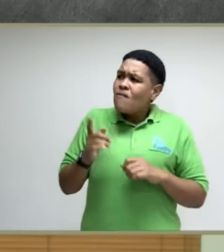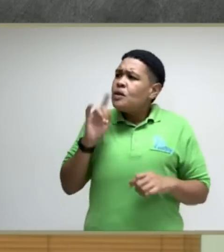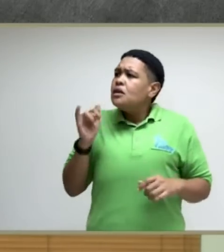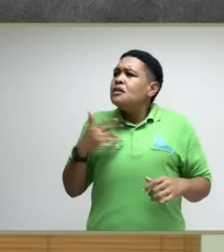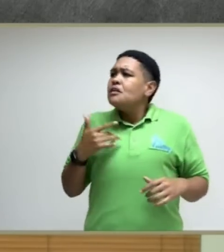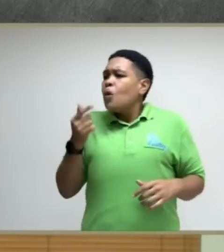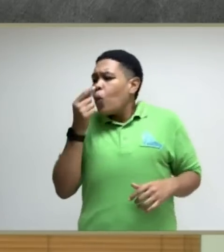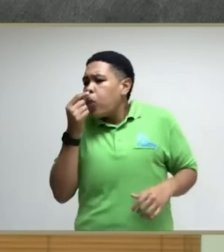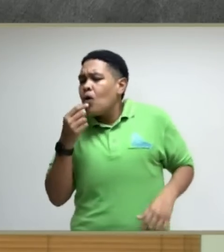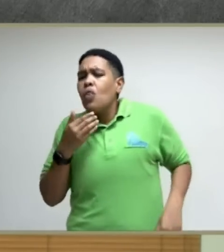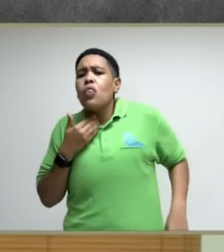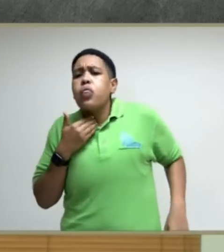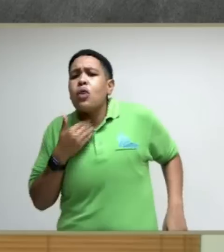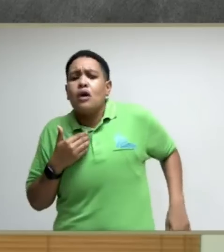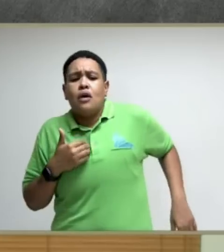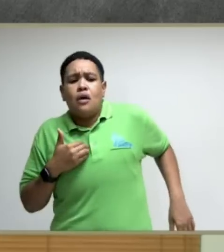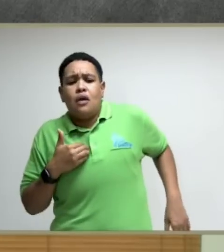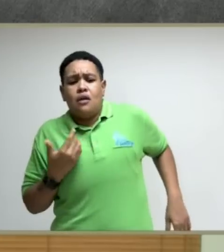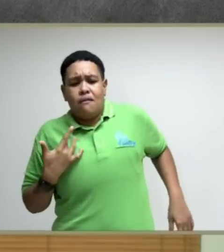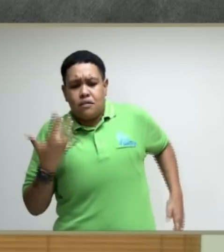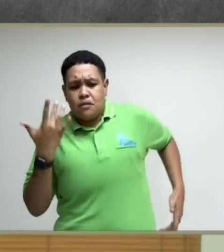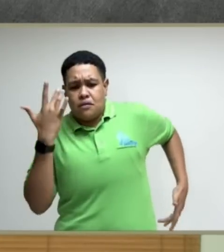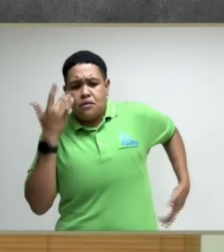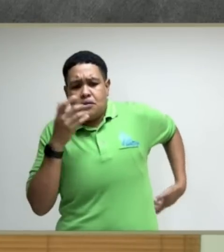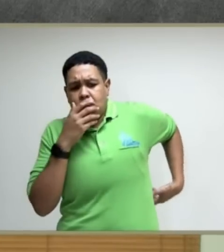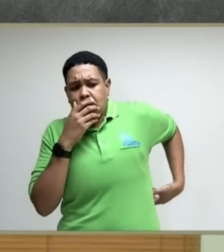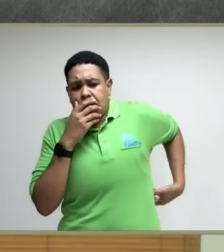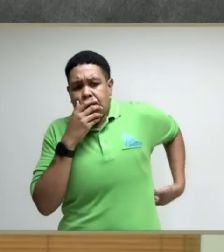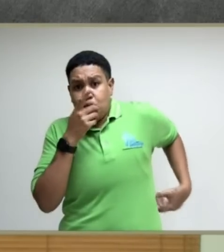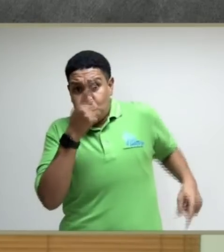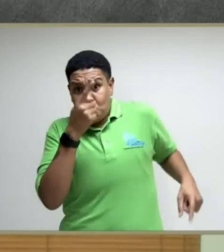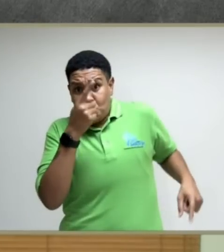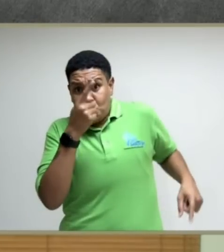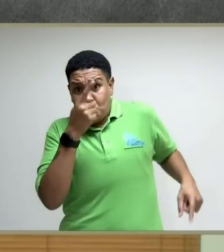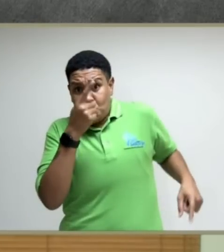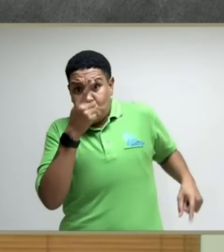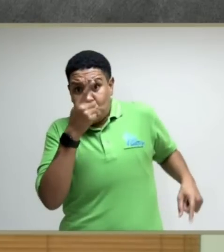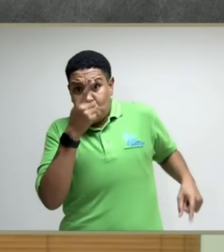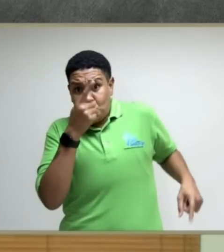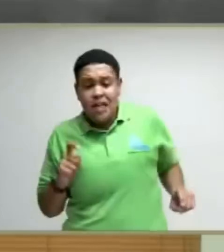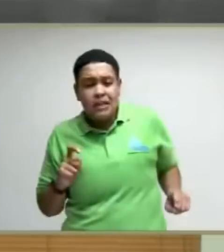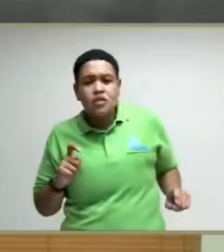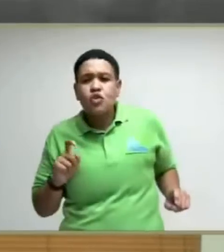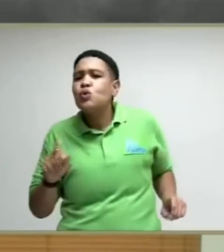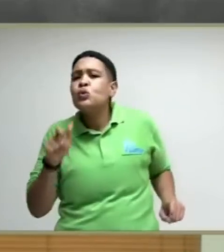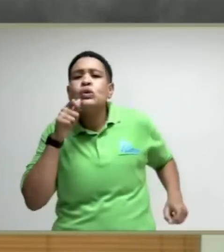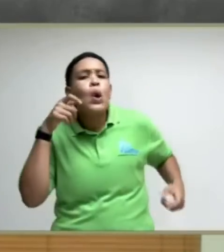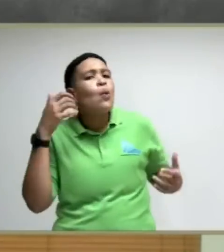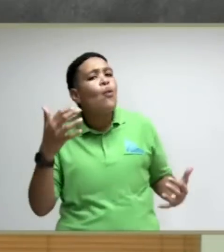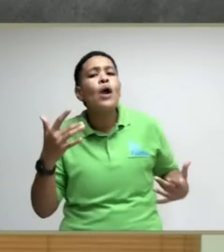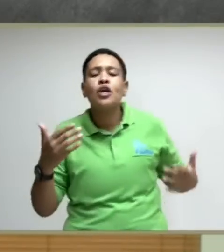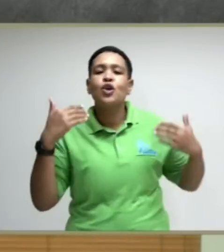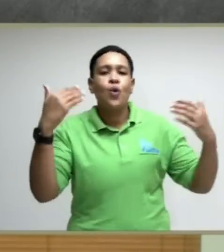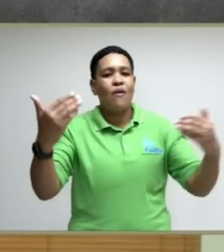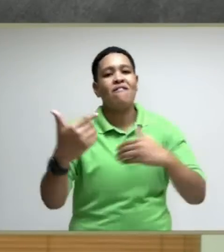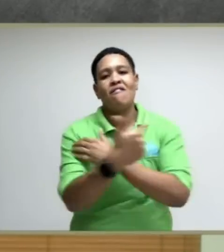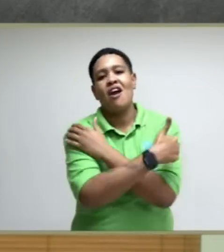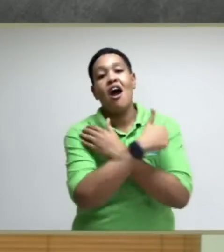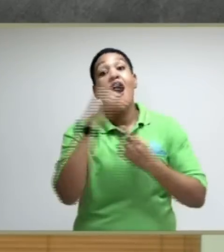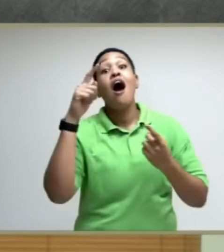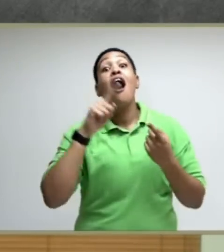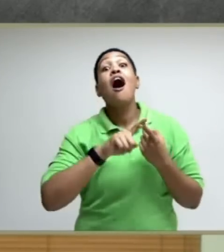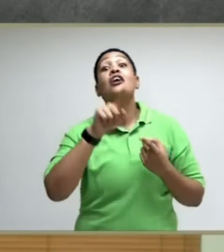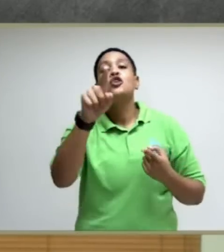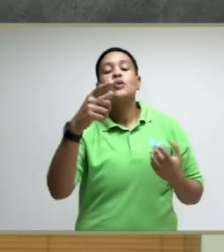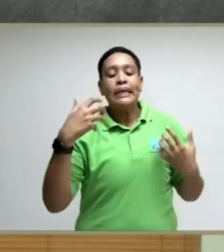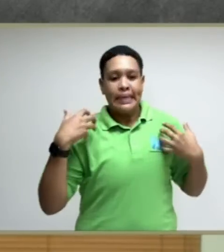symptoms or has tested positive for infection, then they should wait to be vaccinated until they have recovered from